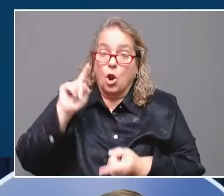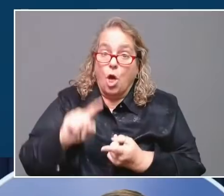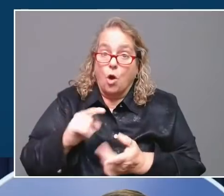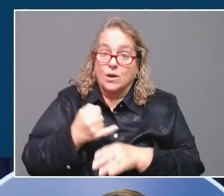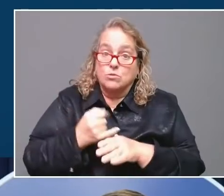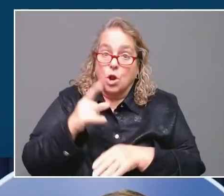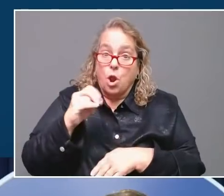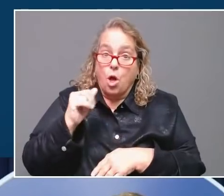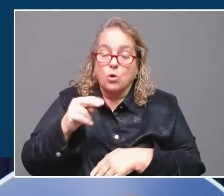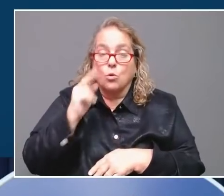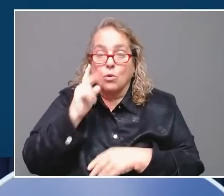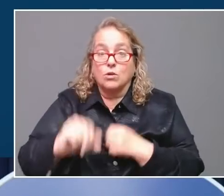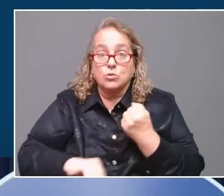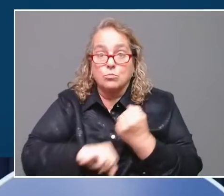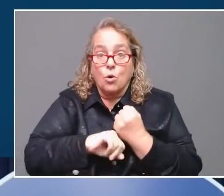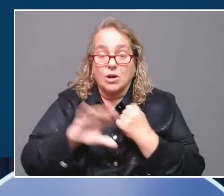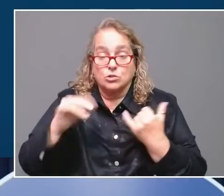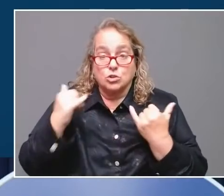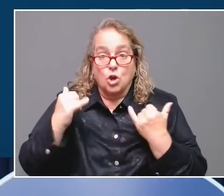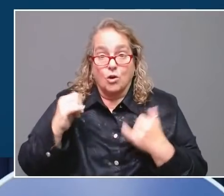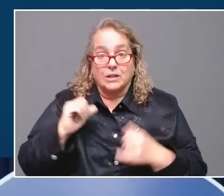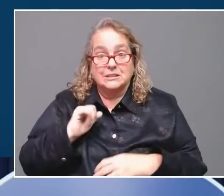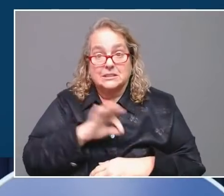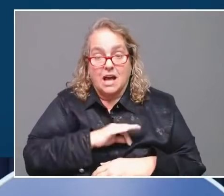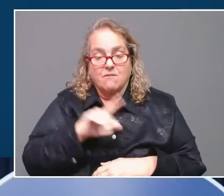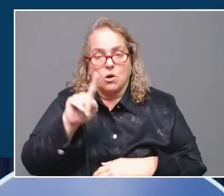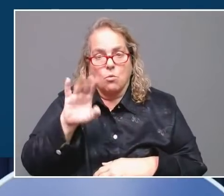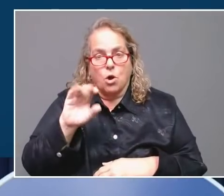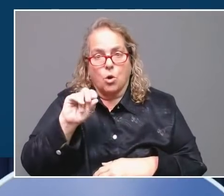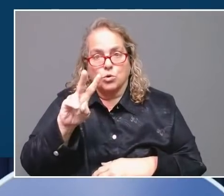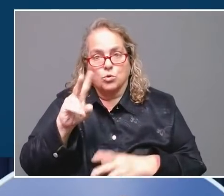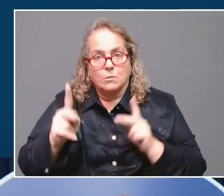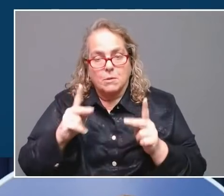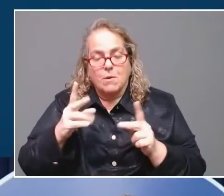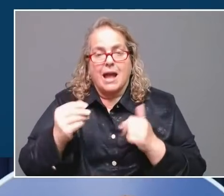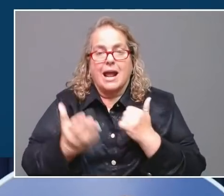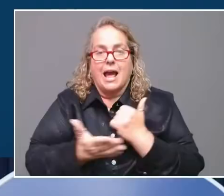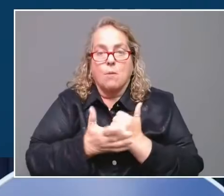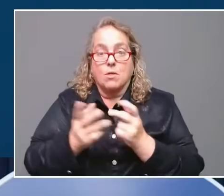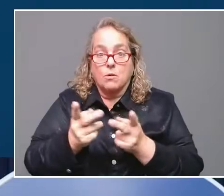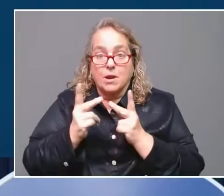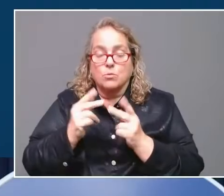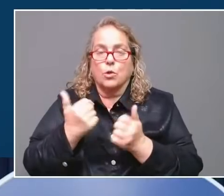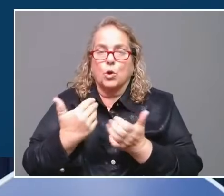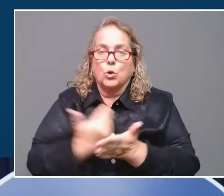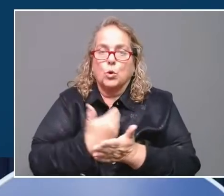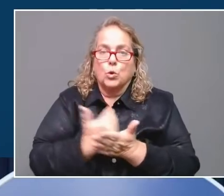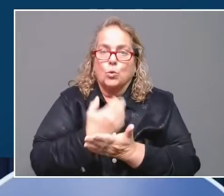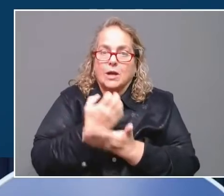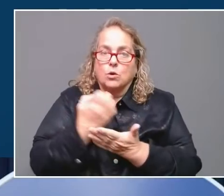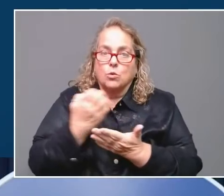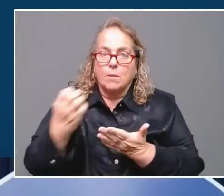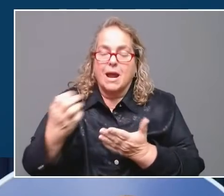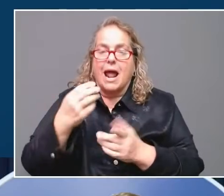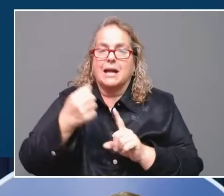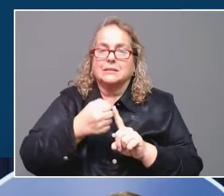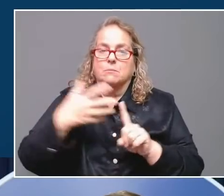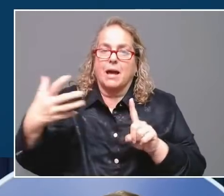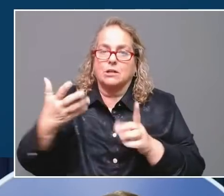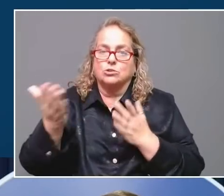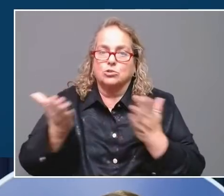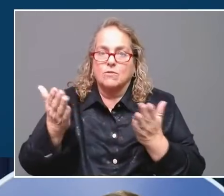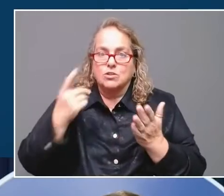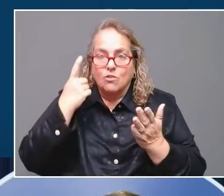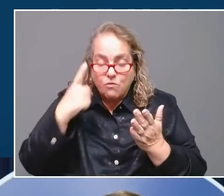of 102 people and to help the facility with new equipment and expanded services for residents and visitors in Bell County